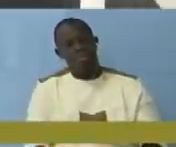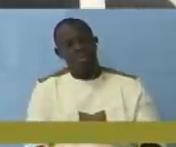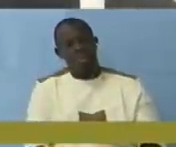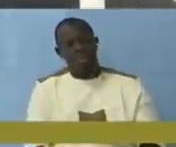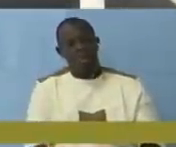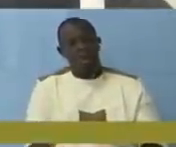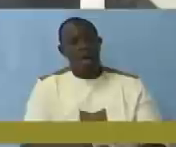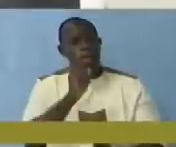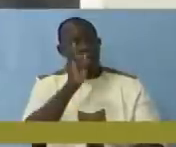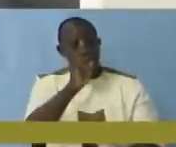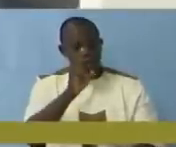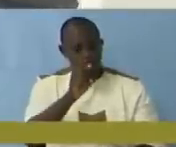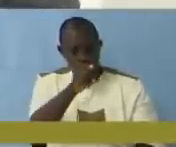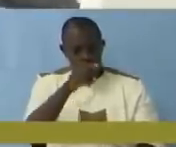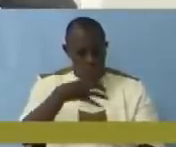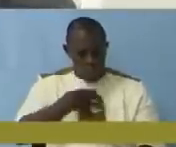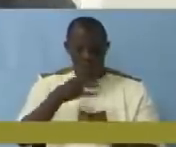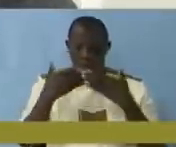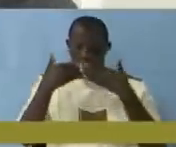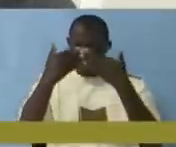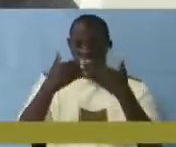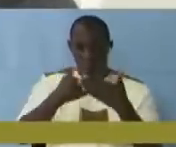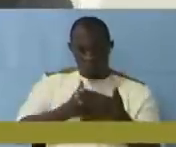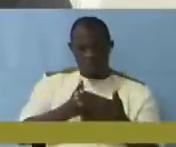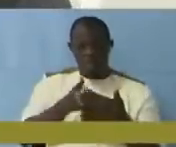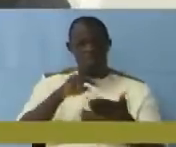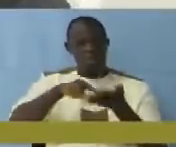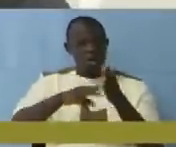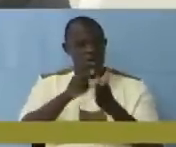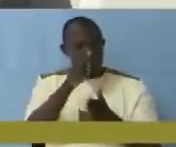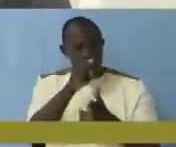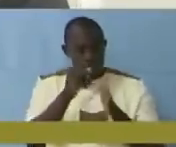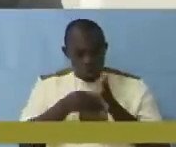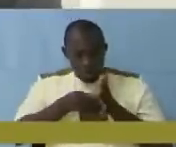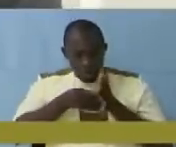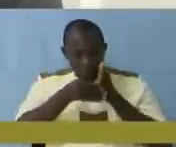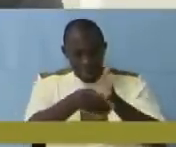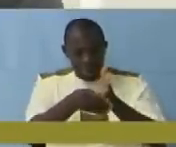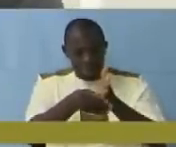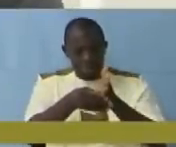But to tell me that as a director,